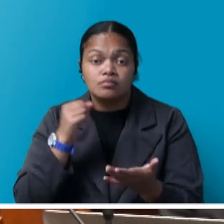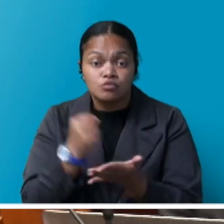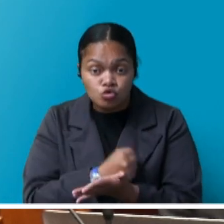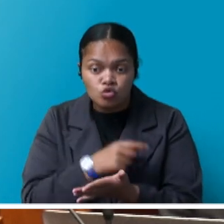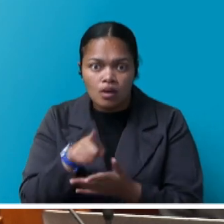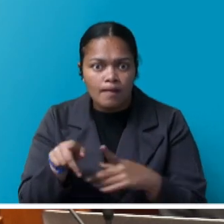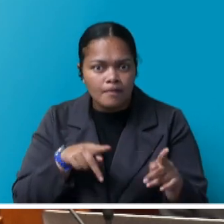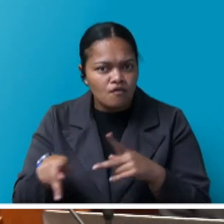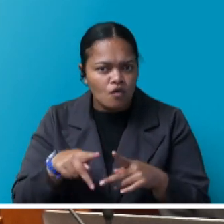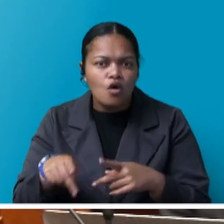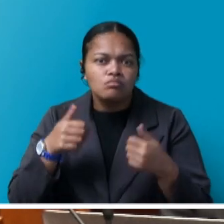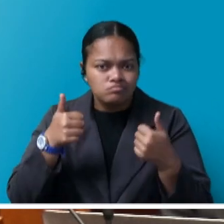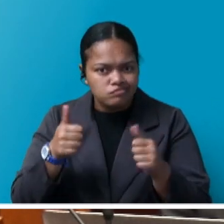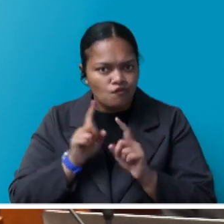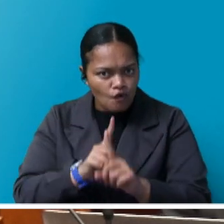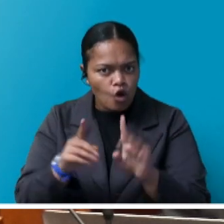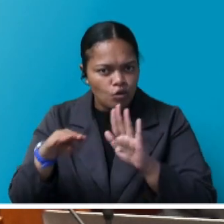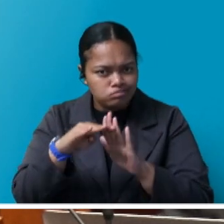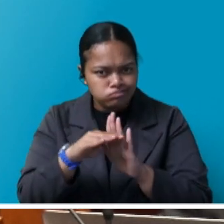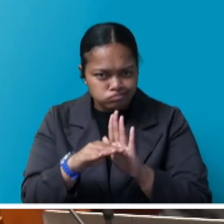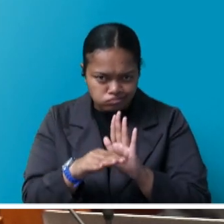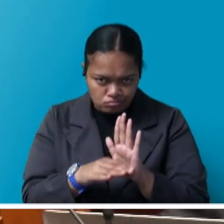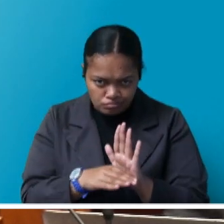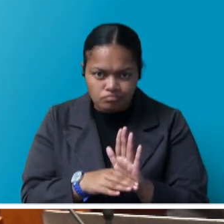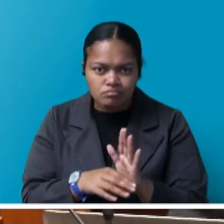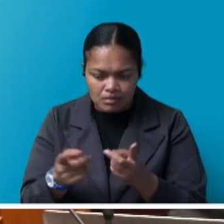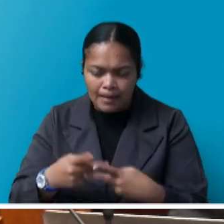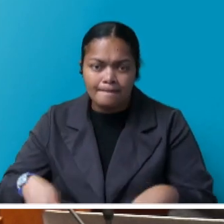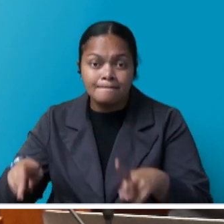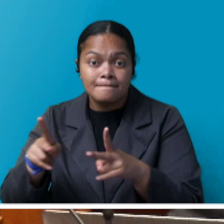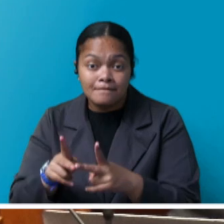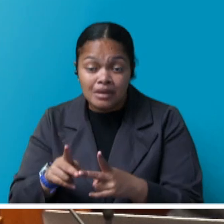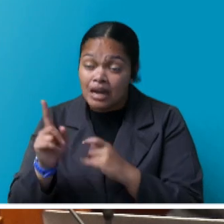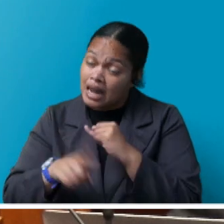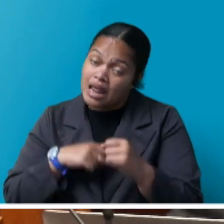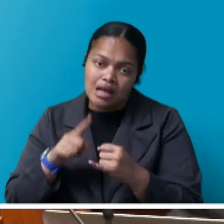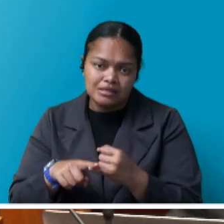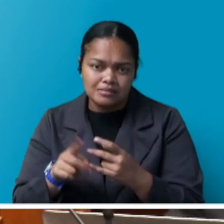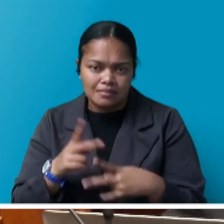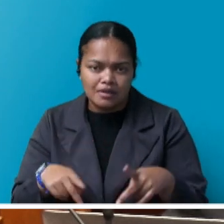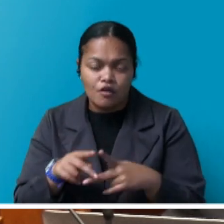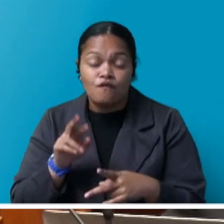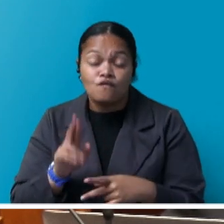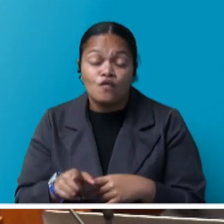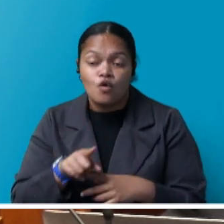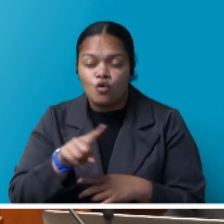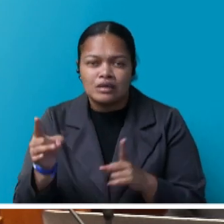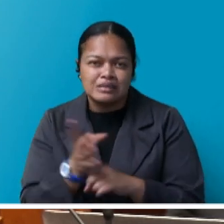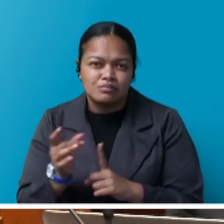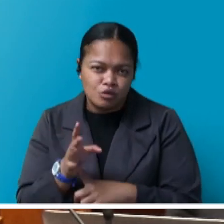performed efficiently and effectively, noting that relocation will be the last resort for vulnerable communities due to the complex